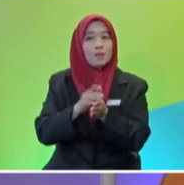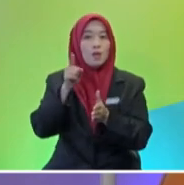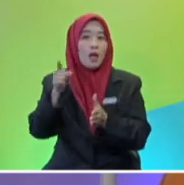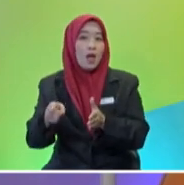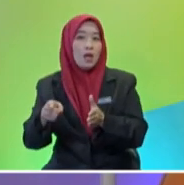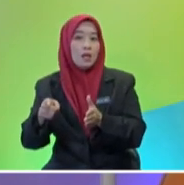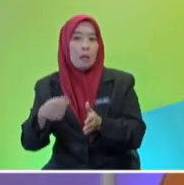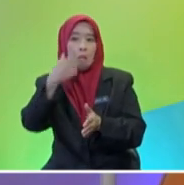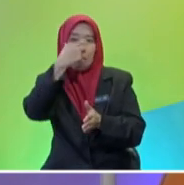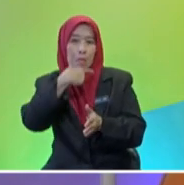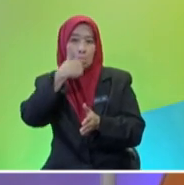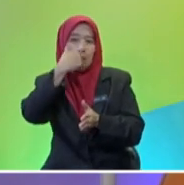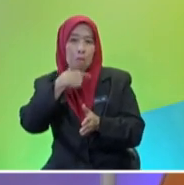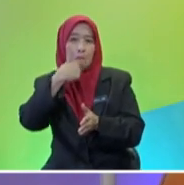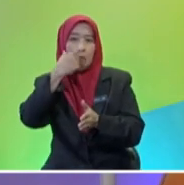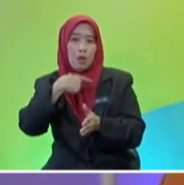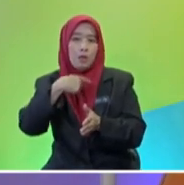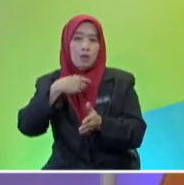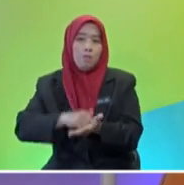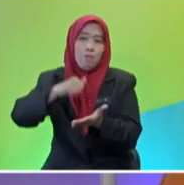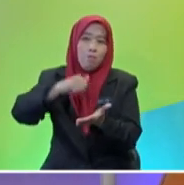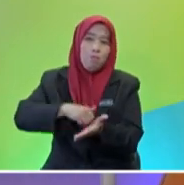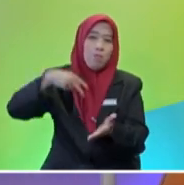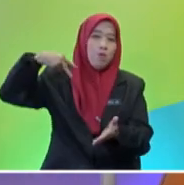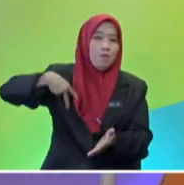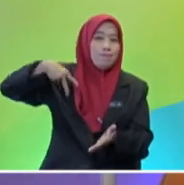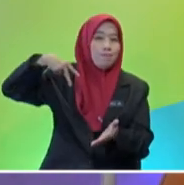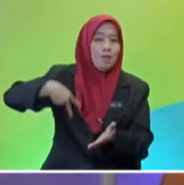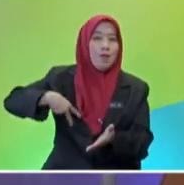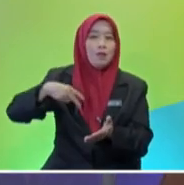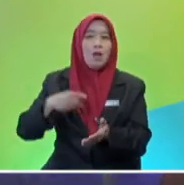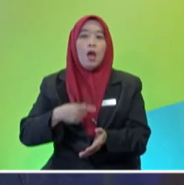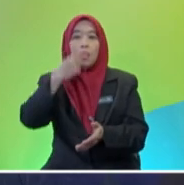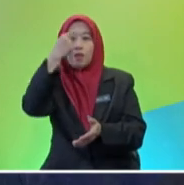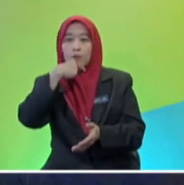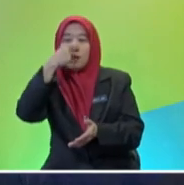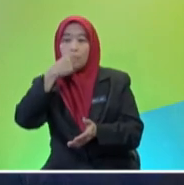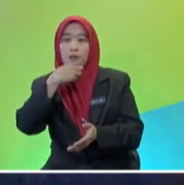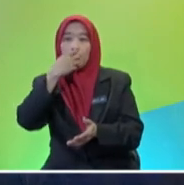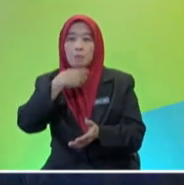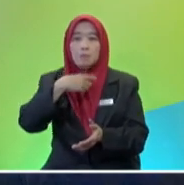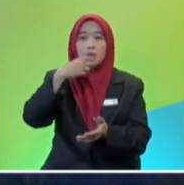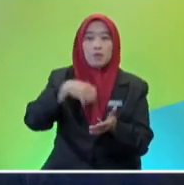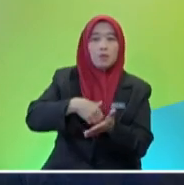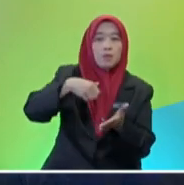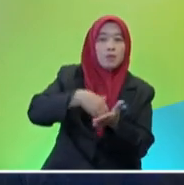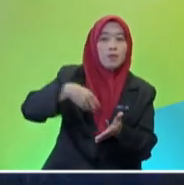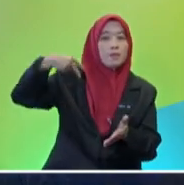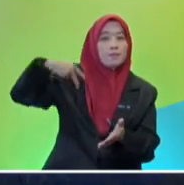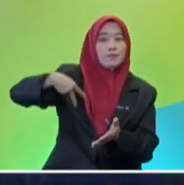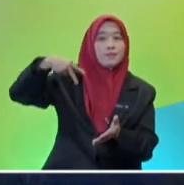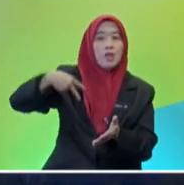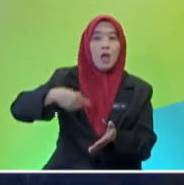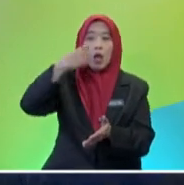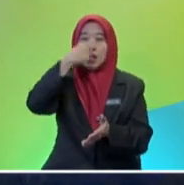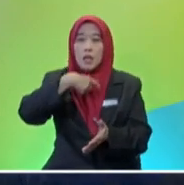If you're fat, sadly angry, stamp your feet. If you're angry, angry, angry, stamp your feet.